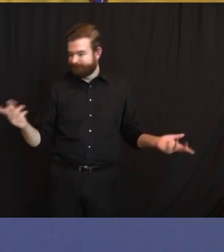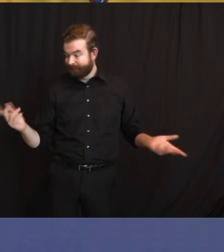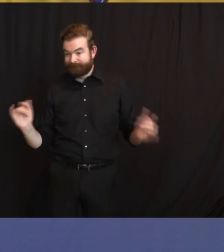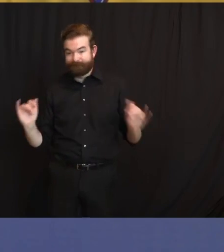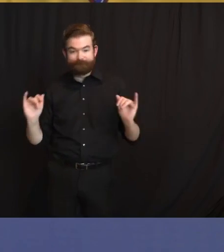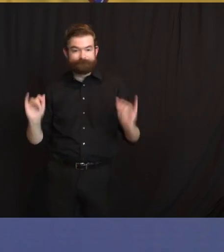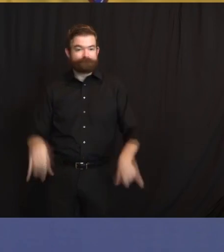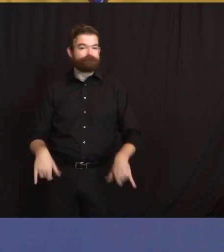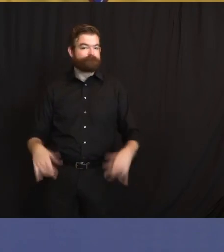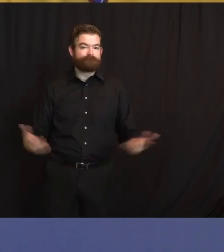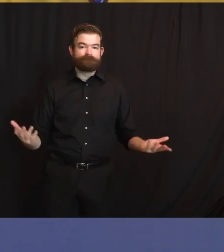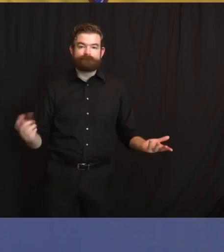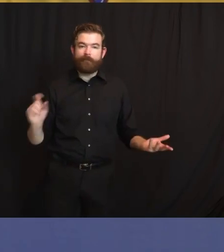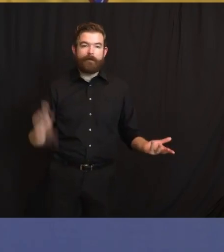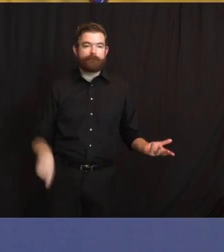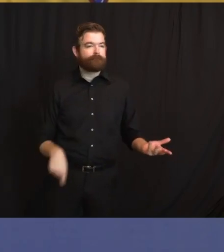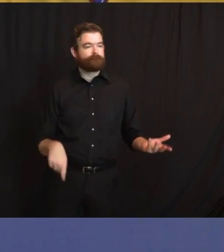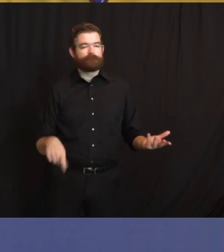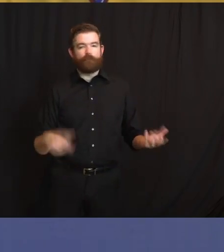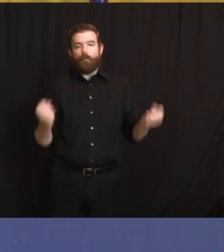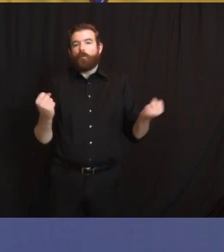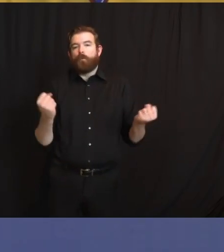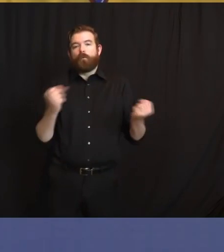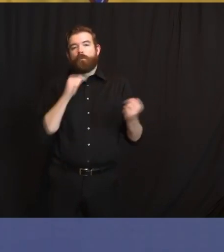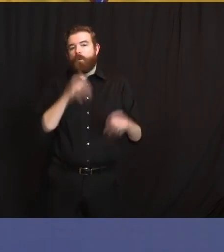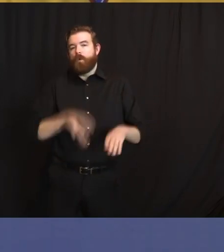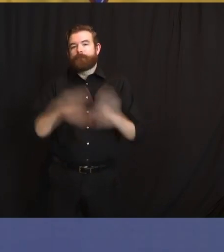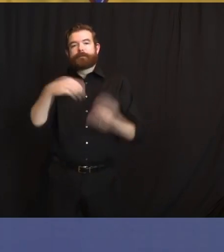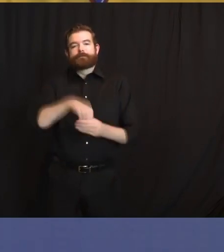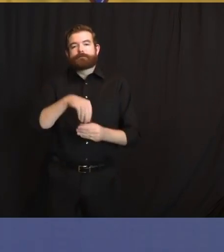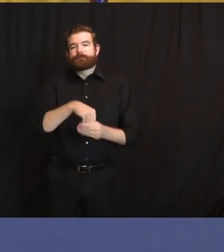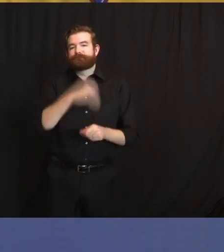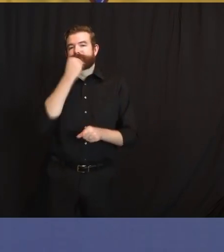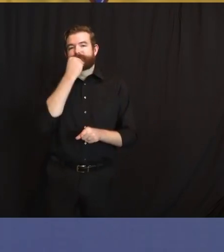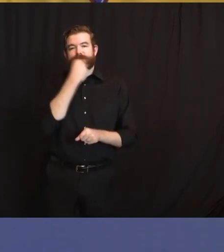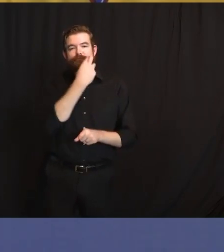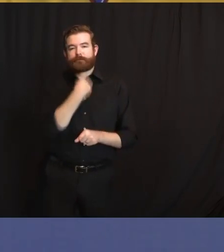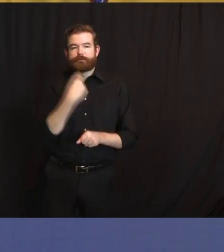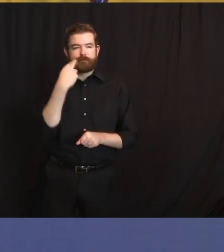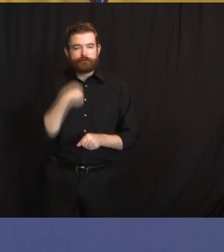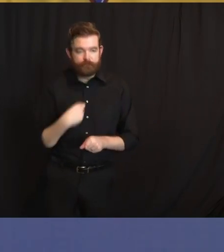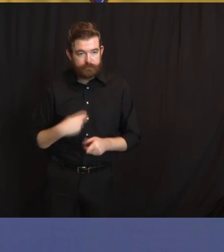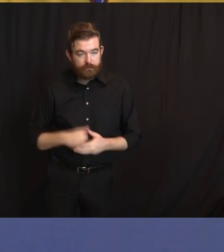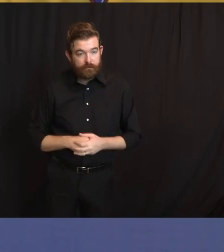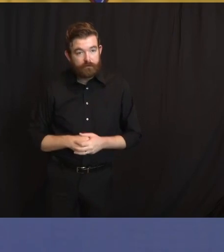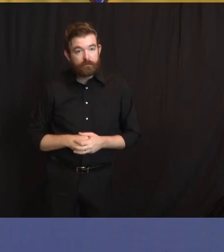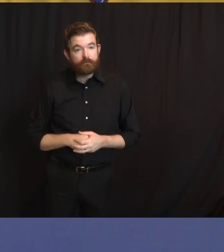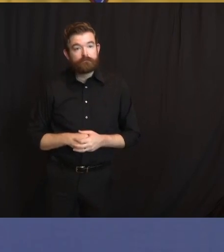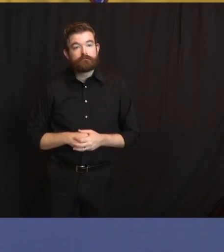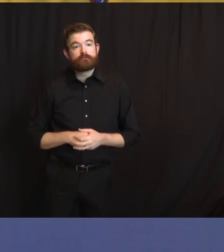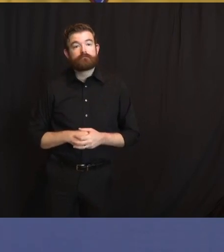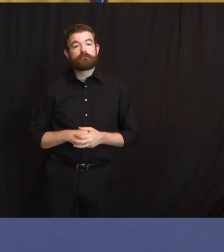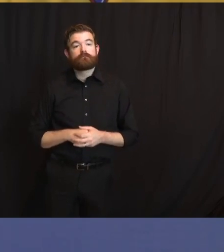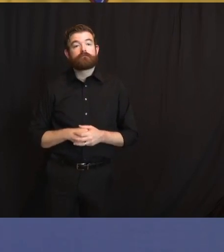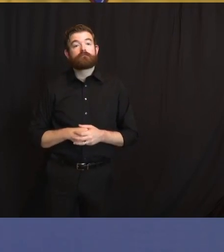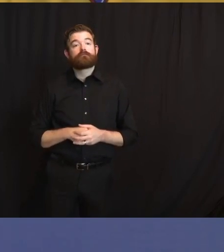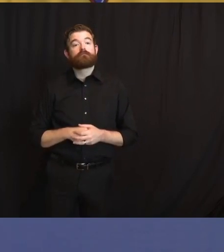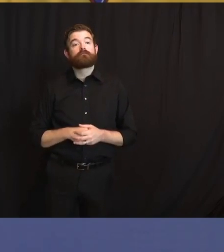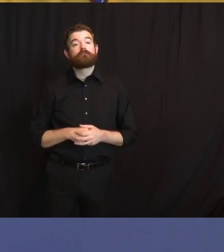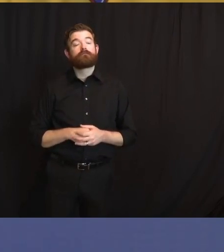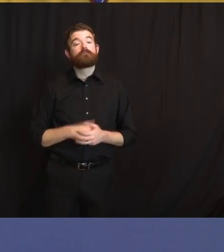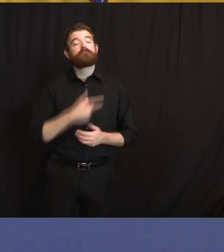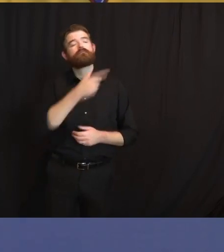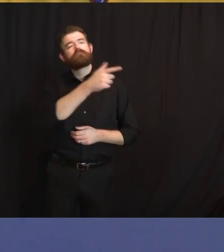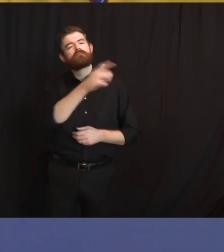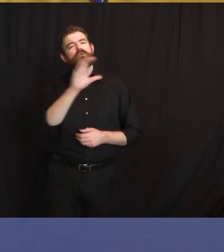Matt, could you comment on anything related to Dave's questions about the savings are, we think, north of $100